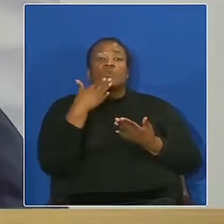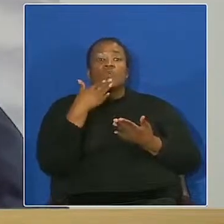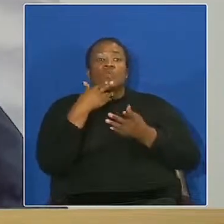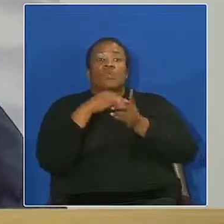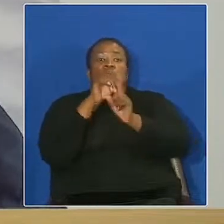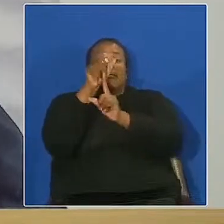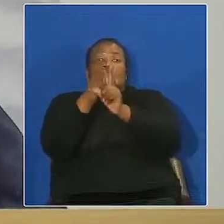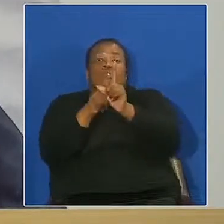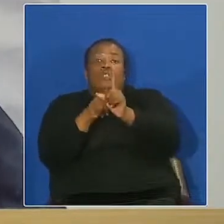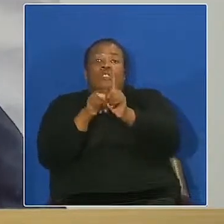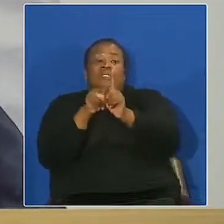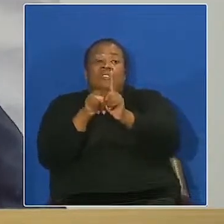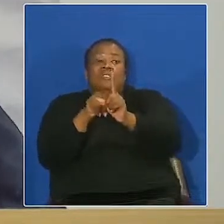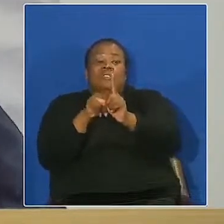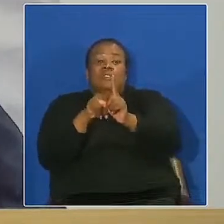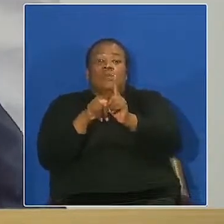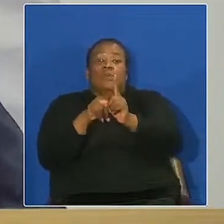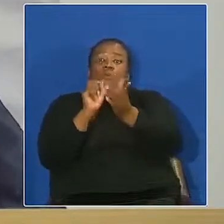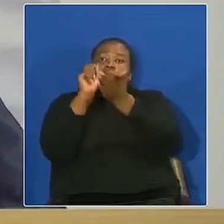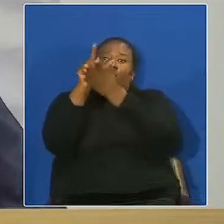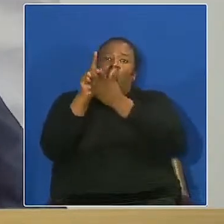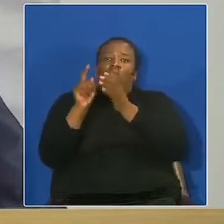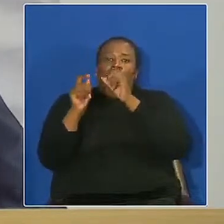addressed the message to the minister,